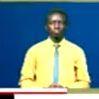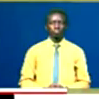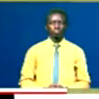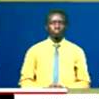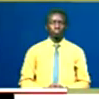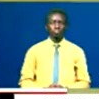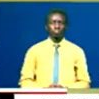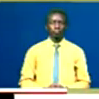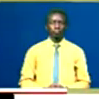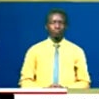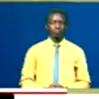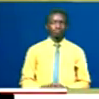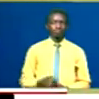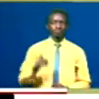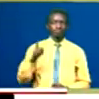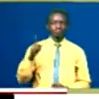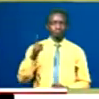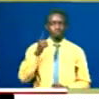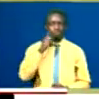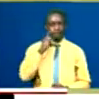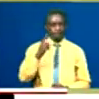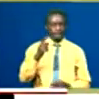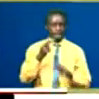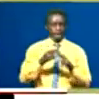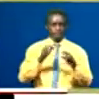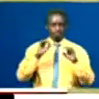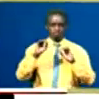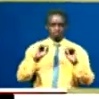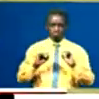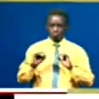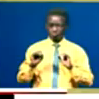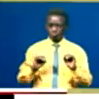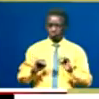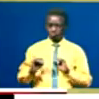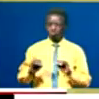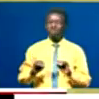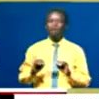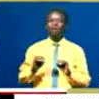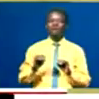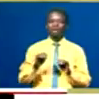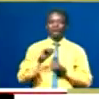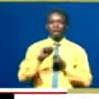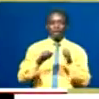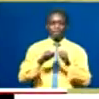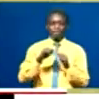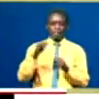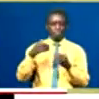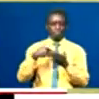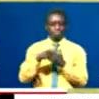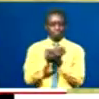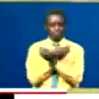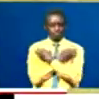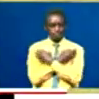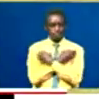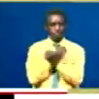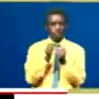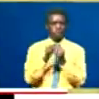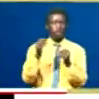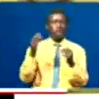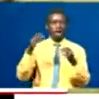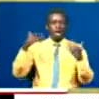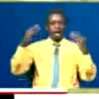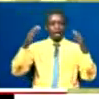The tactician named a provisional squad last week for Iran match, which includes local and foreign-based players, led by captain